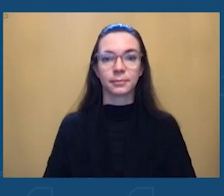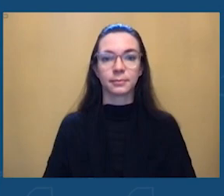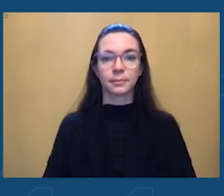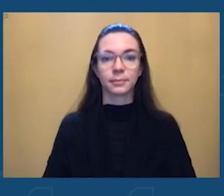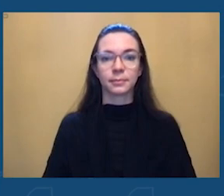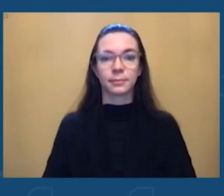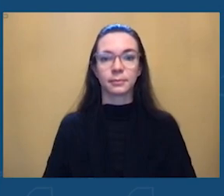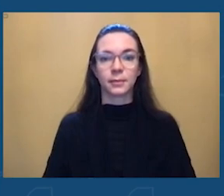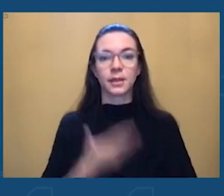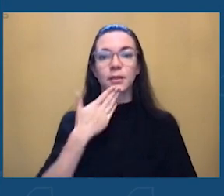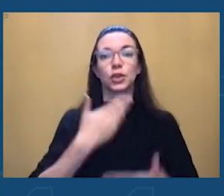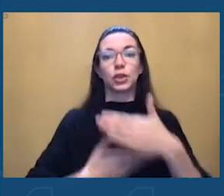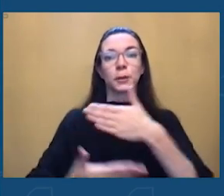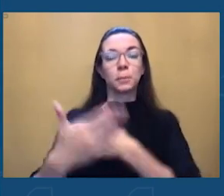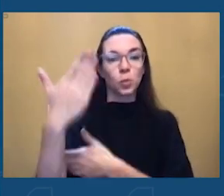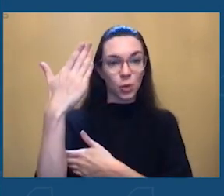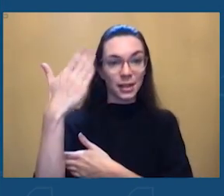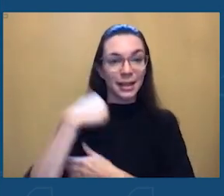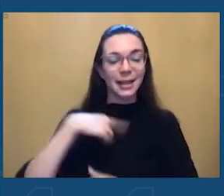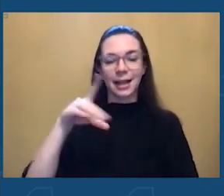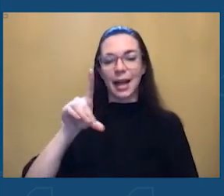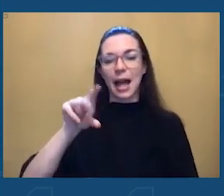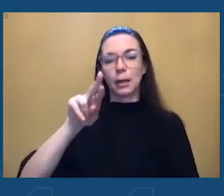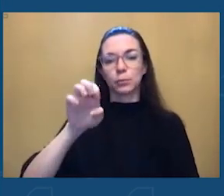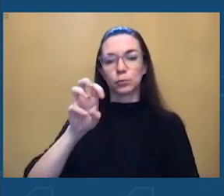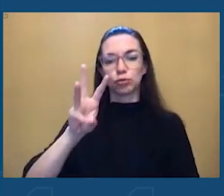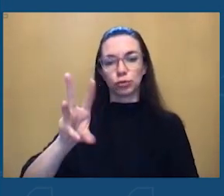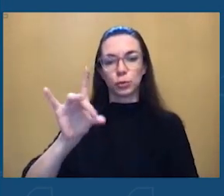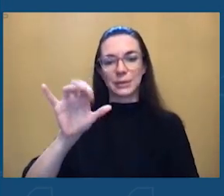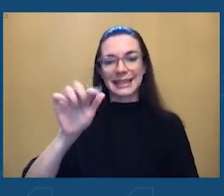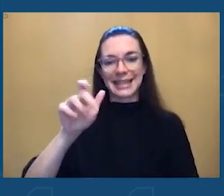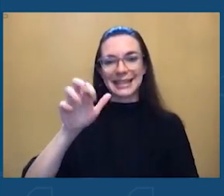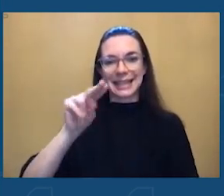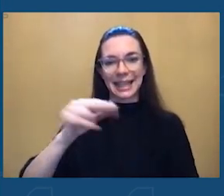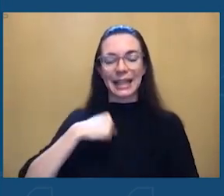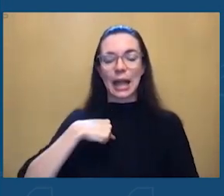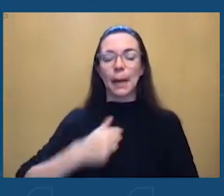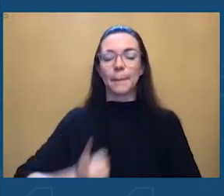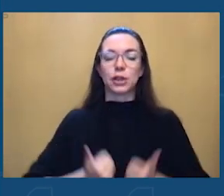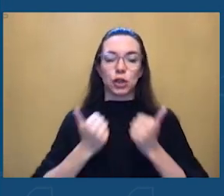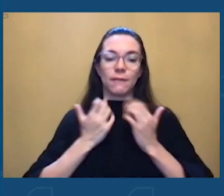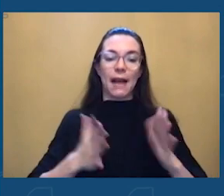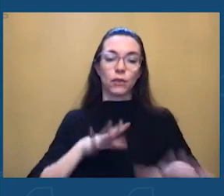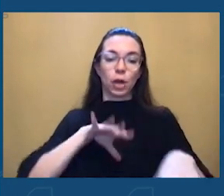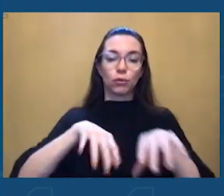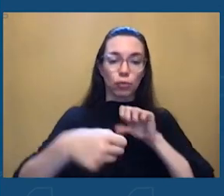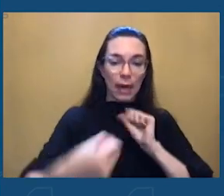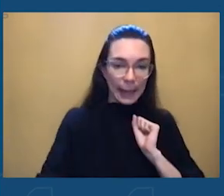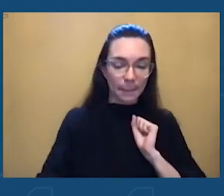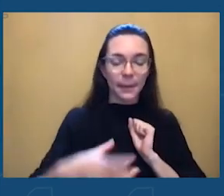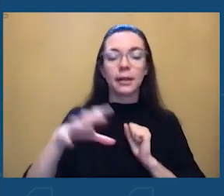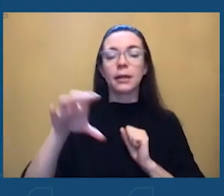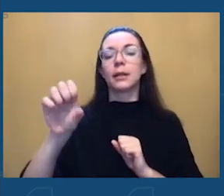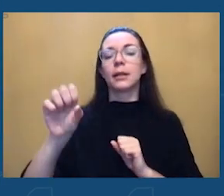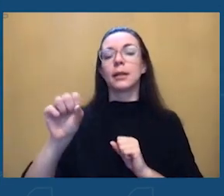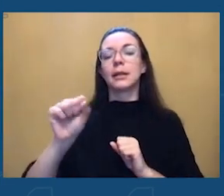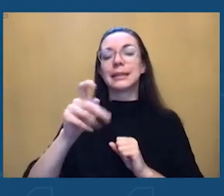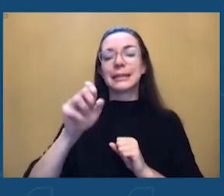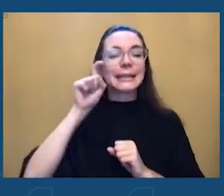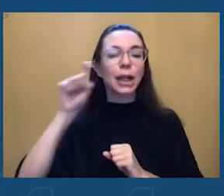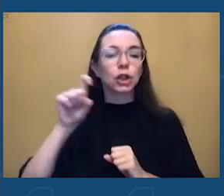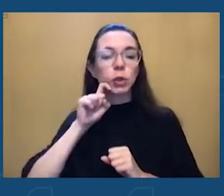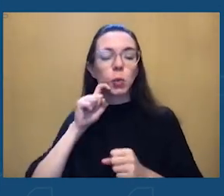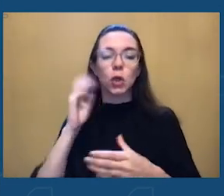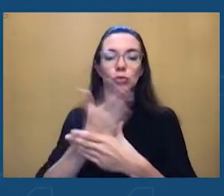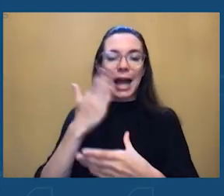Good morning. I'm Drew Dixon. I'm a survivor of rape, sexual harassment, and multiple sexual